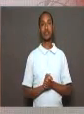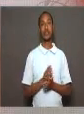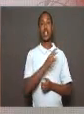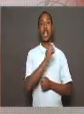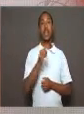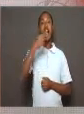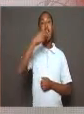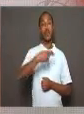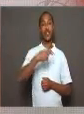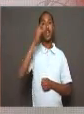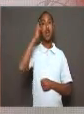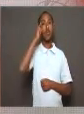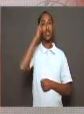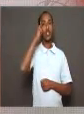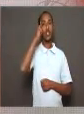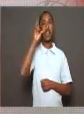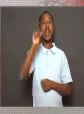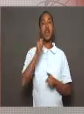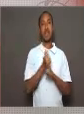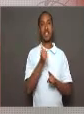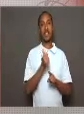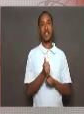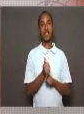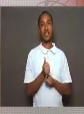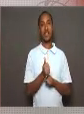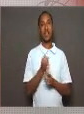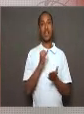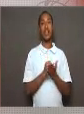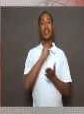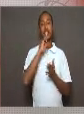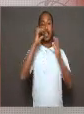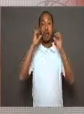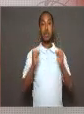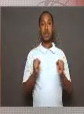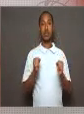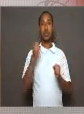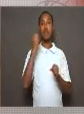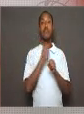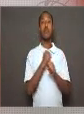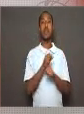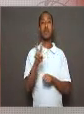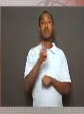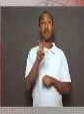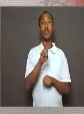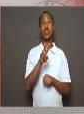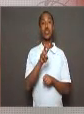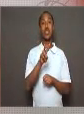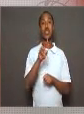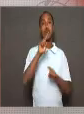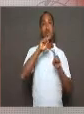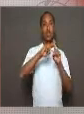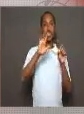While hydrogen is considered a non-metal, it is capable of forming both an